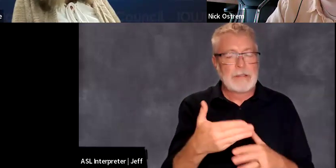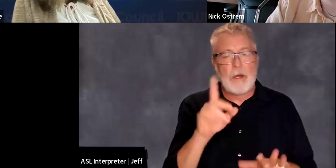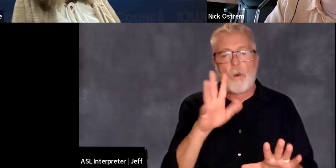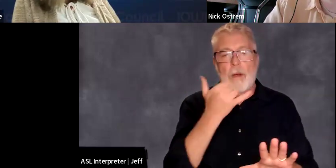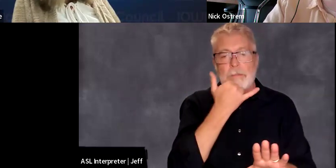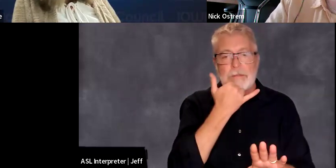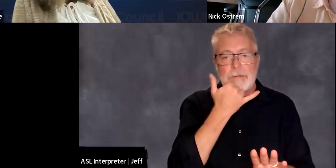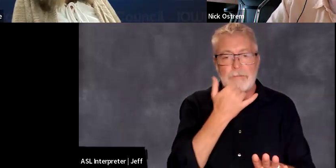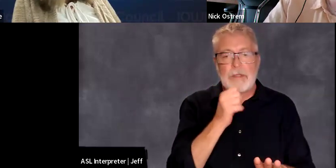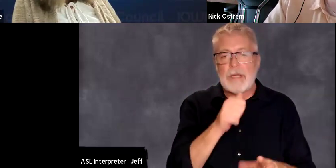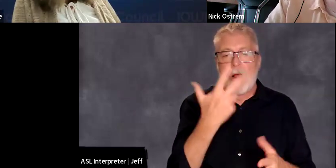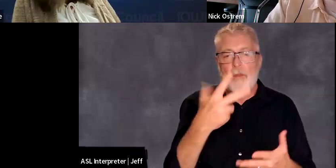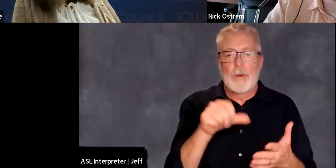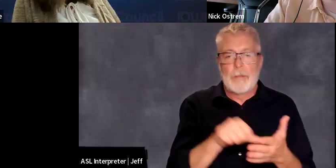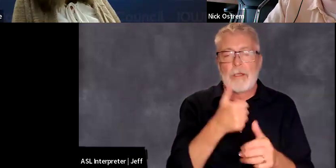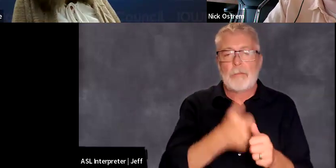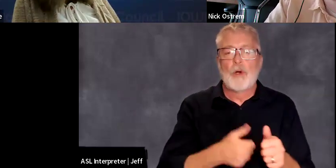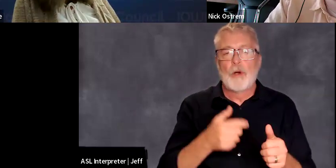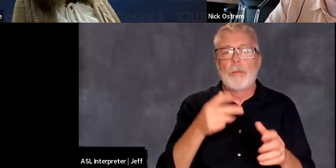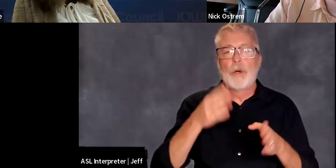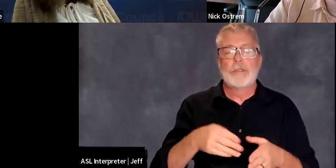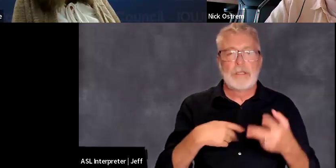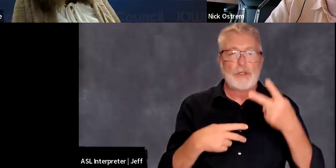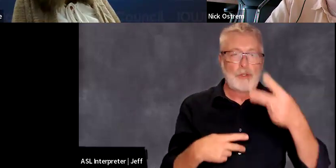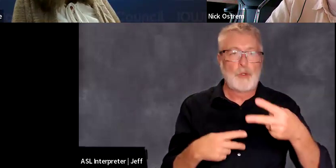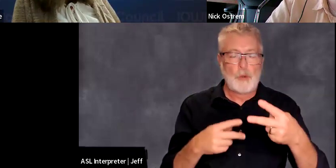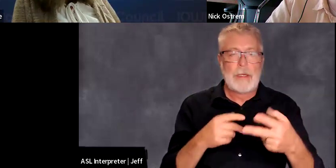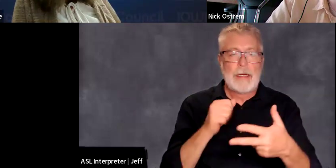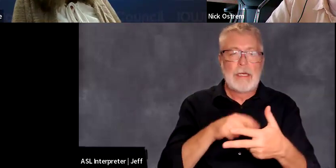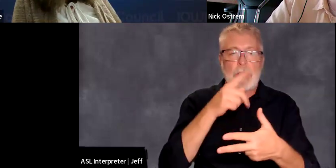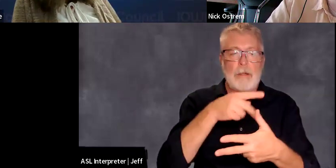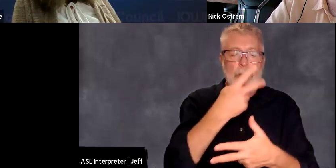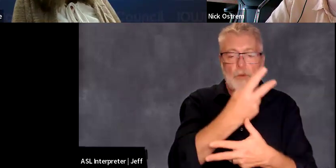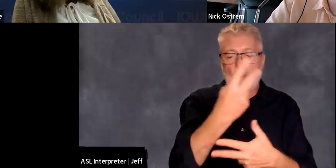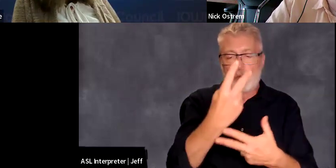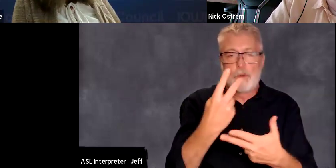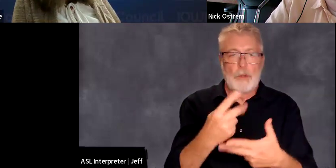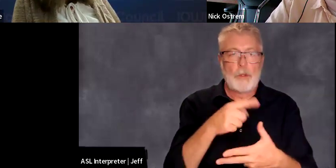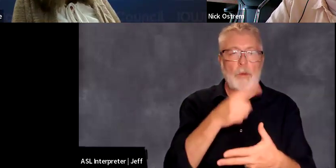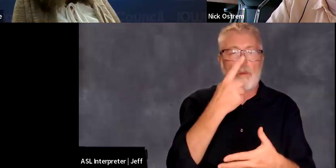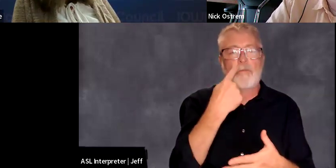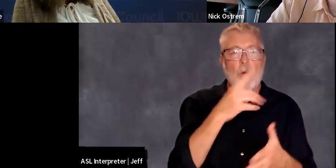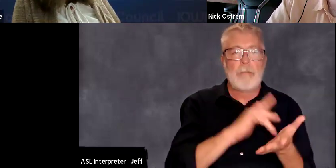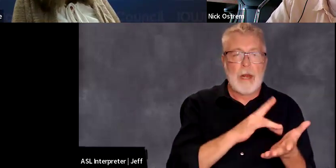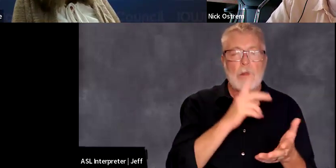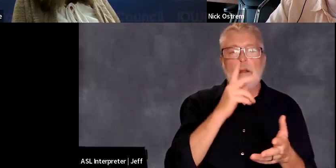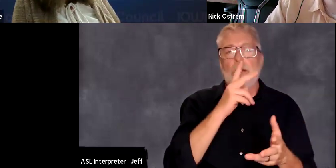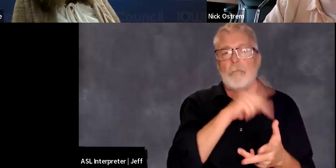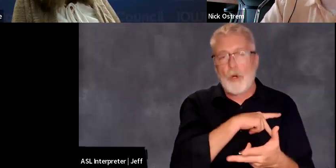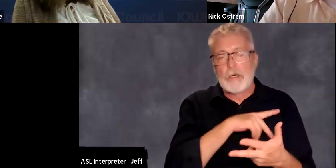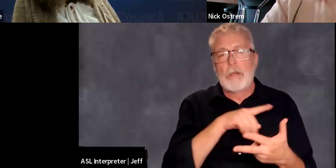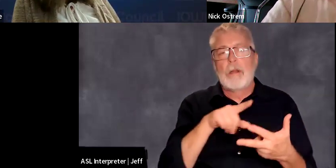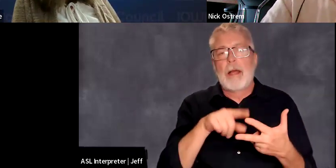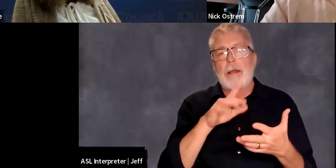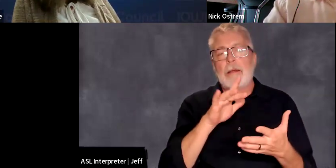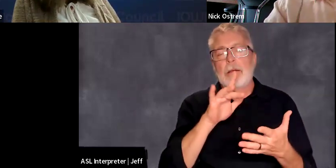wrong. It's not 3 pages per person, it's two. So you have one person, one page for the personal information and medical information, and then one page for the medical contacts.